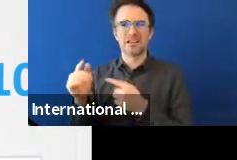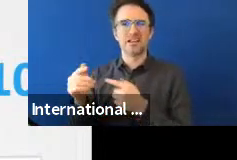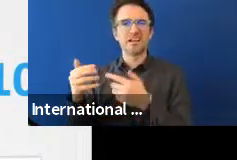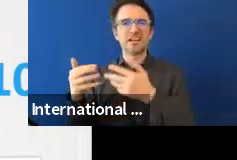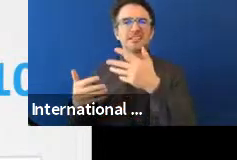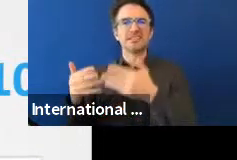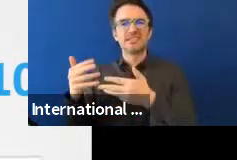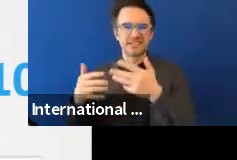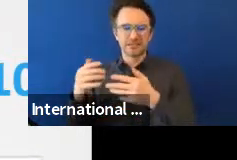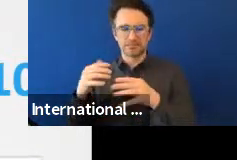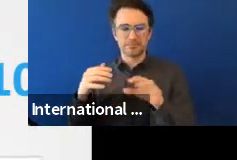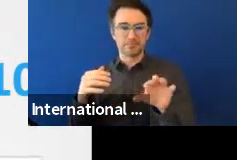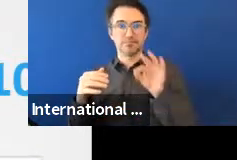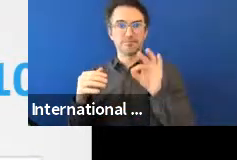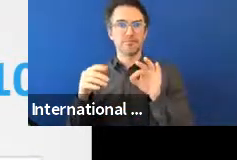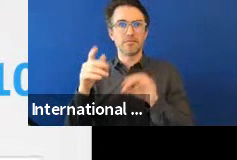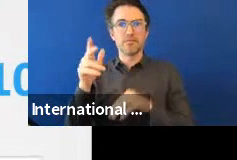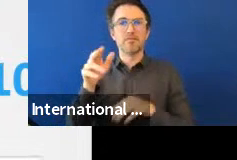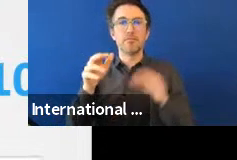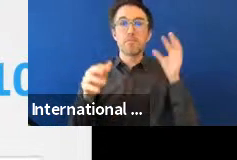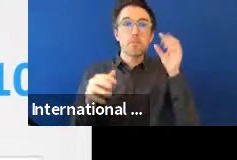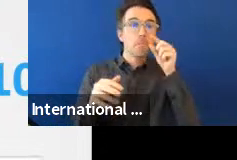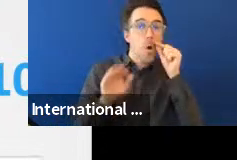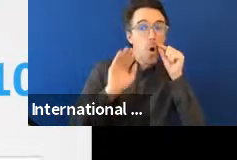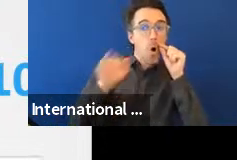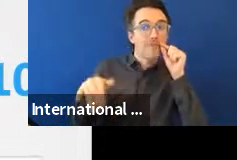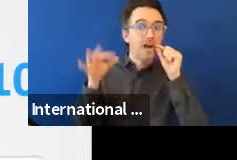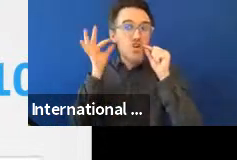increased rapidly to a peak of